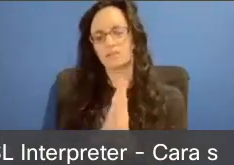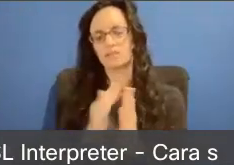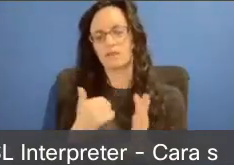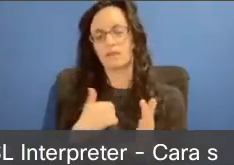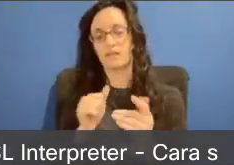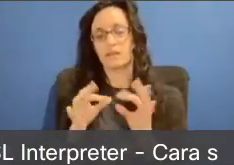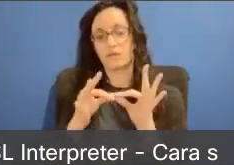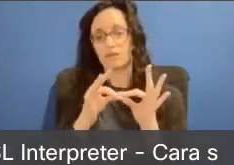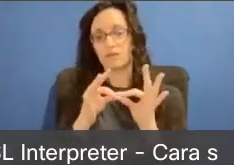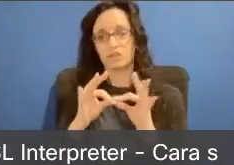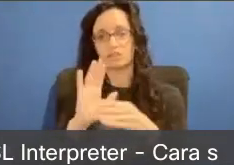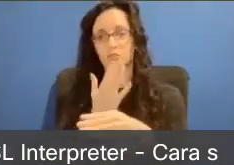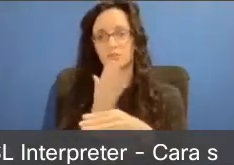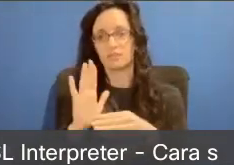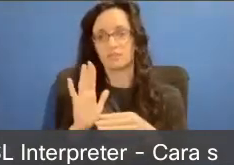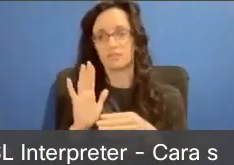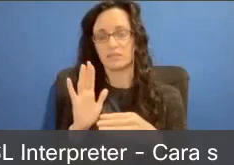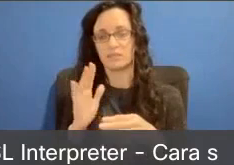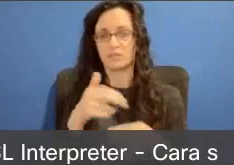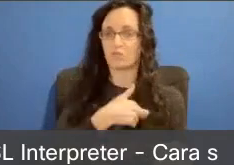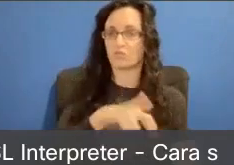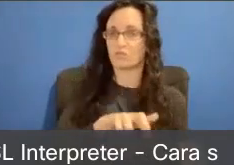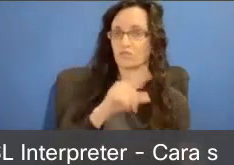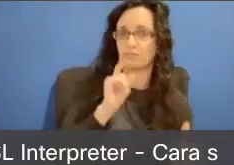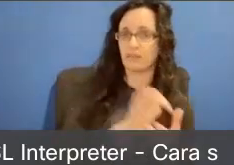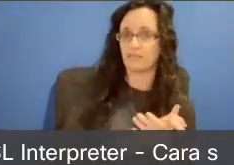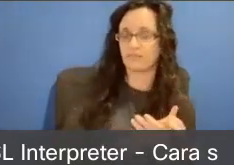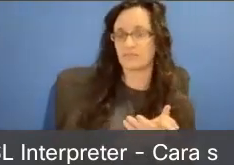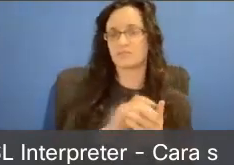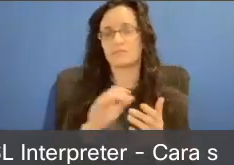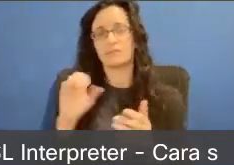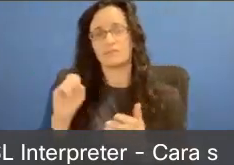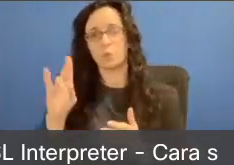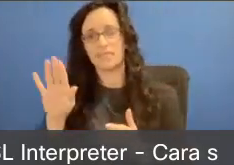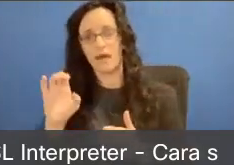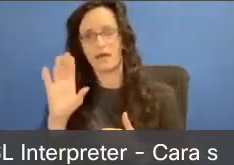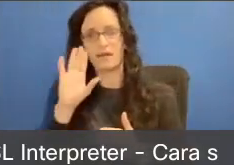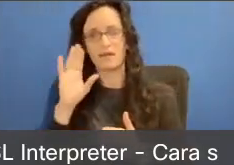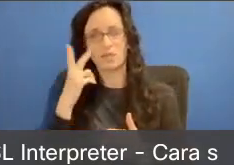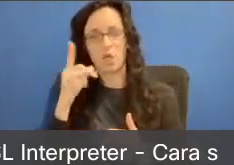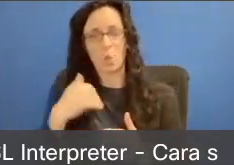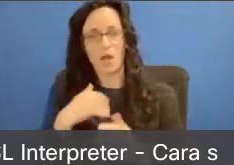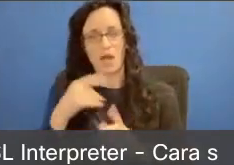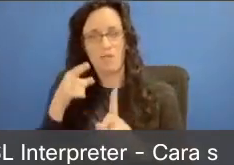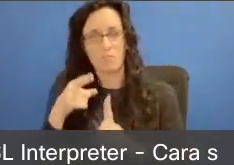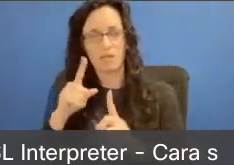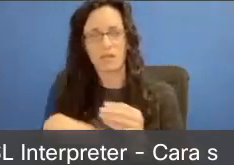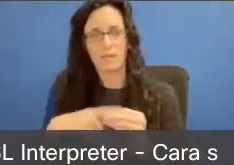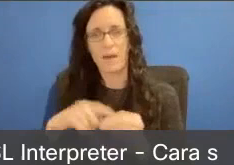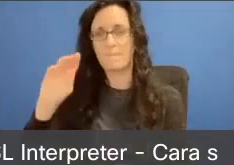correlations between religious beliefs and suicide? I saw you had a bullet on there about moral objections